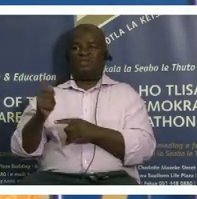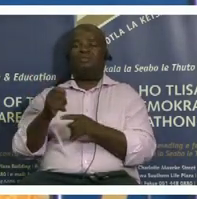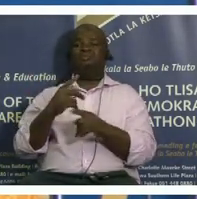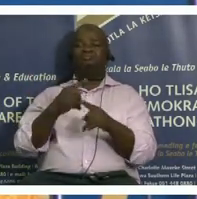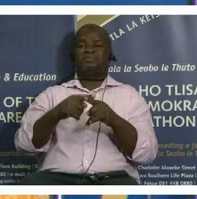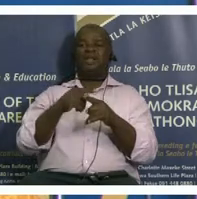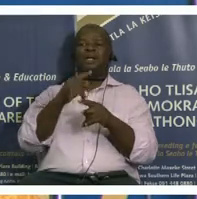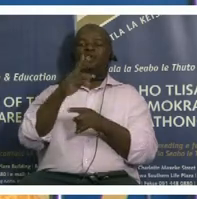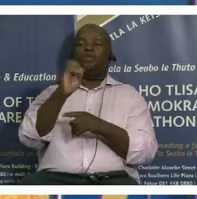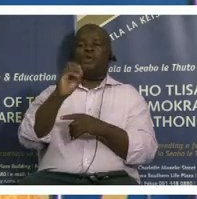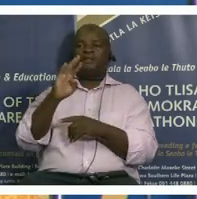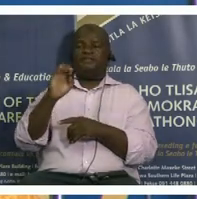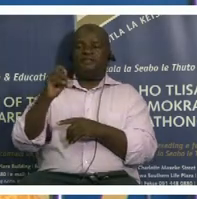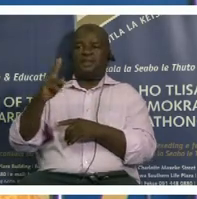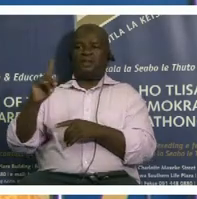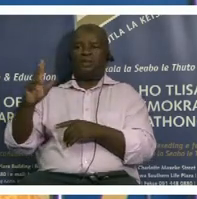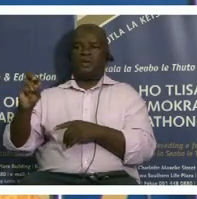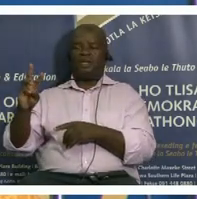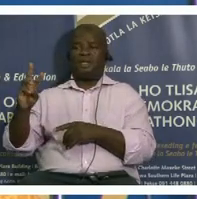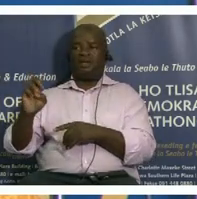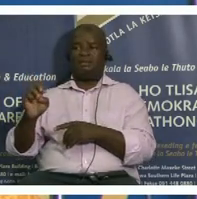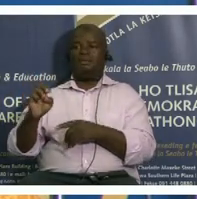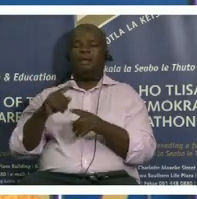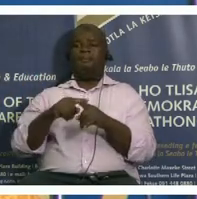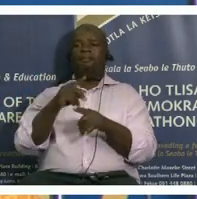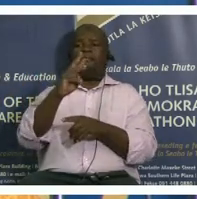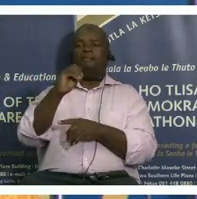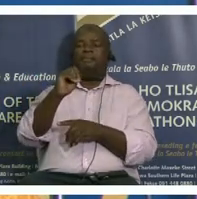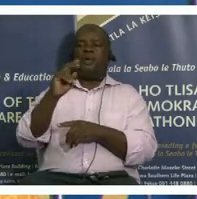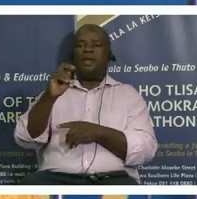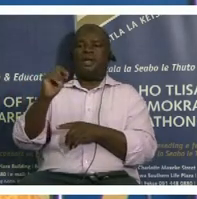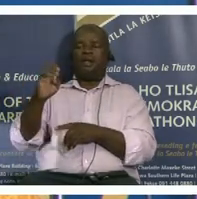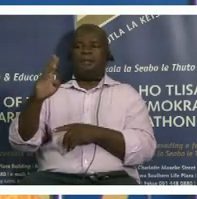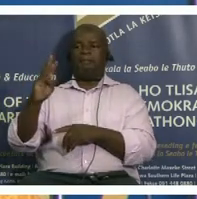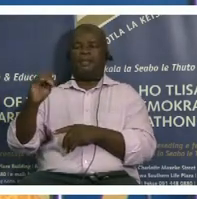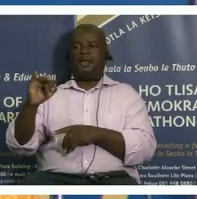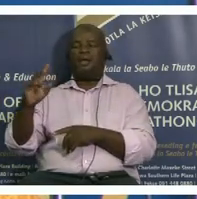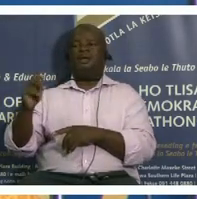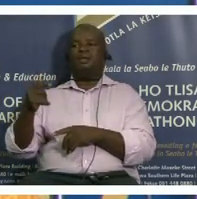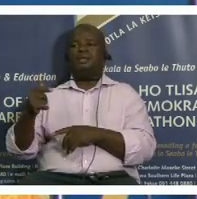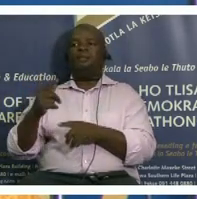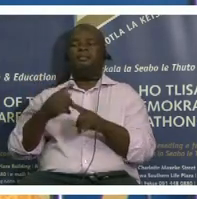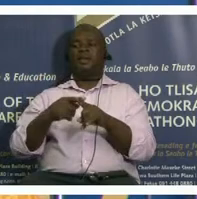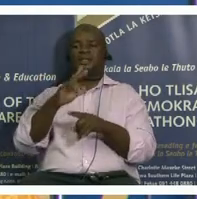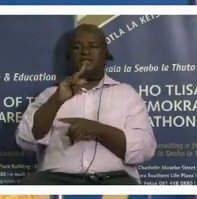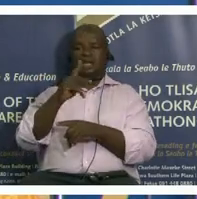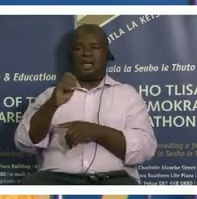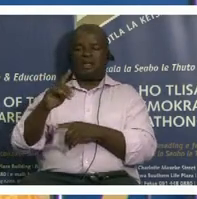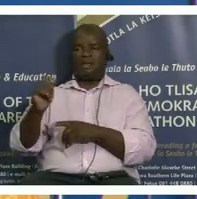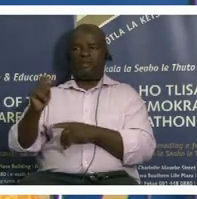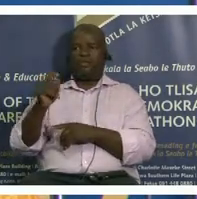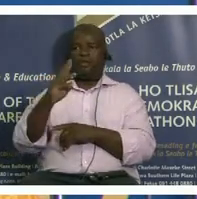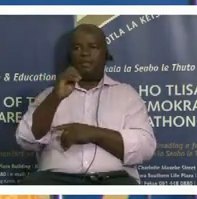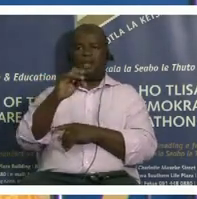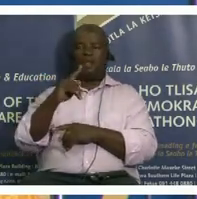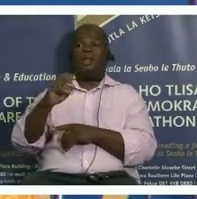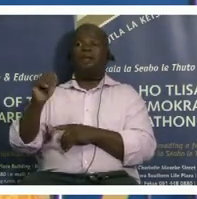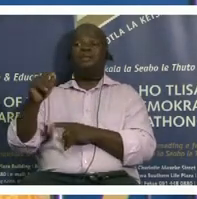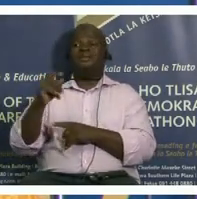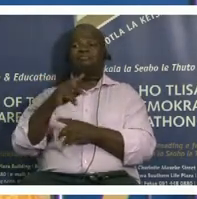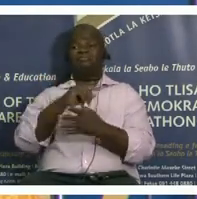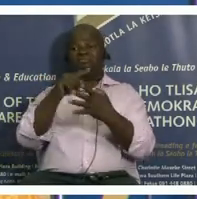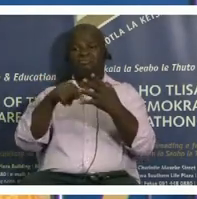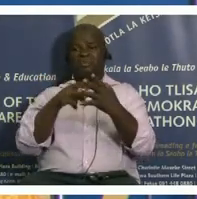Mujatawu, Munemang Mraushi, and Katleo Mieketi, who will be traveling to